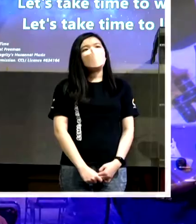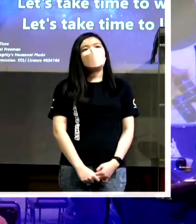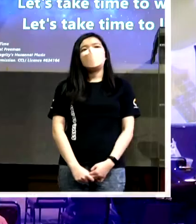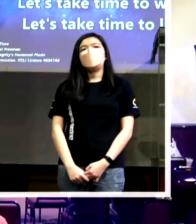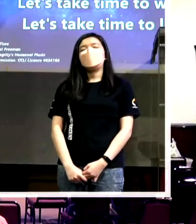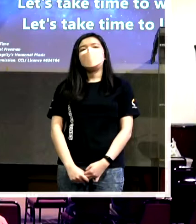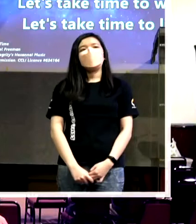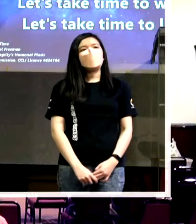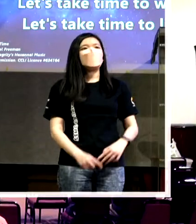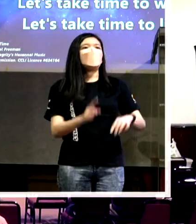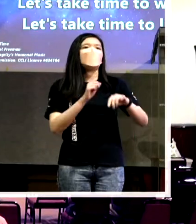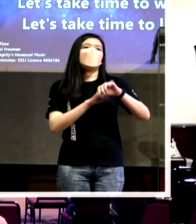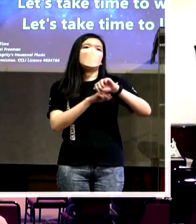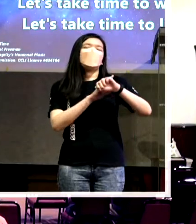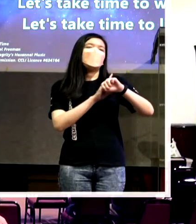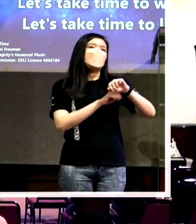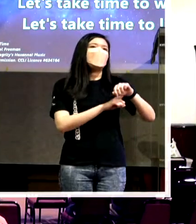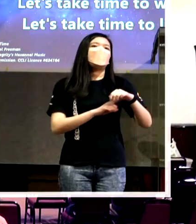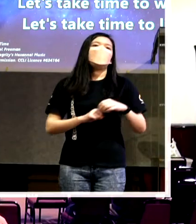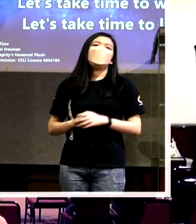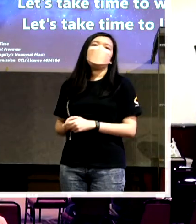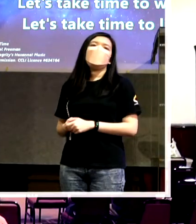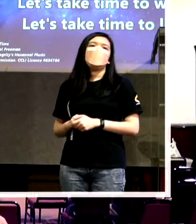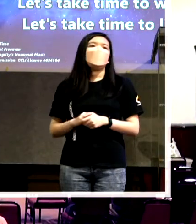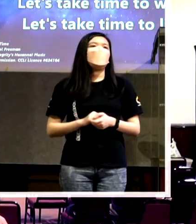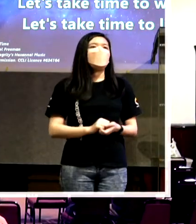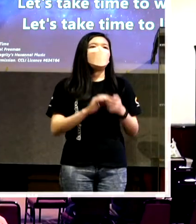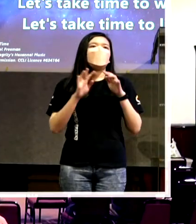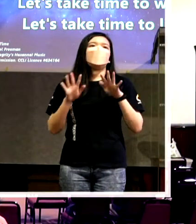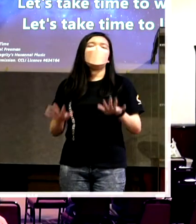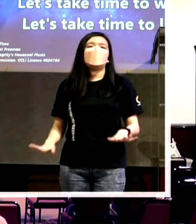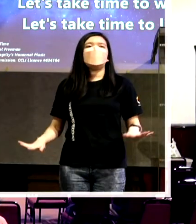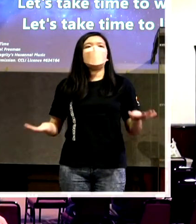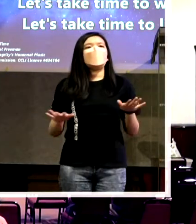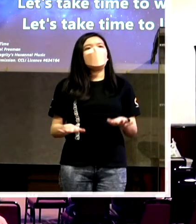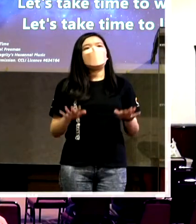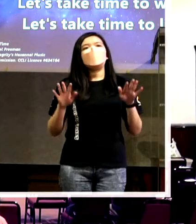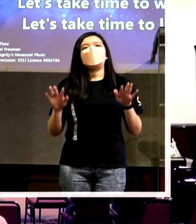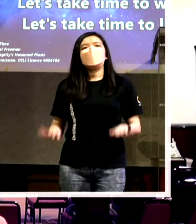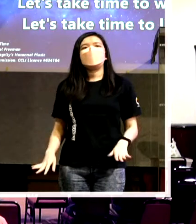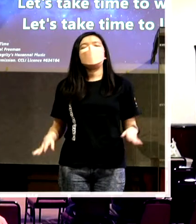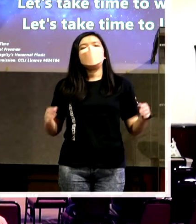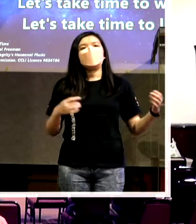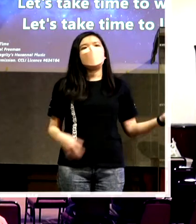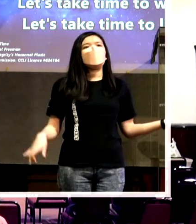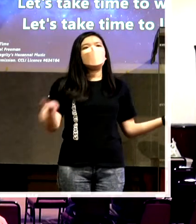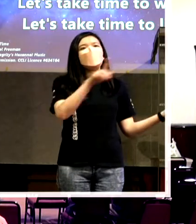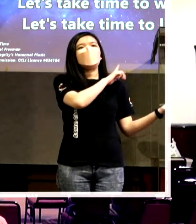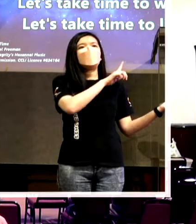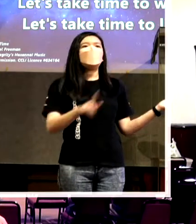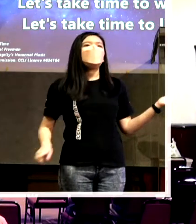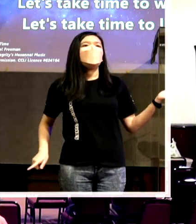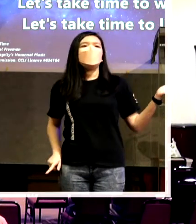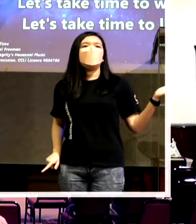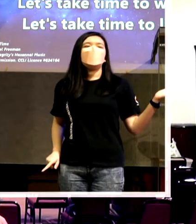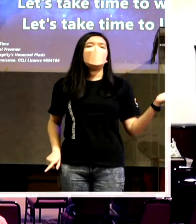So let's take time to wait upon the